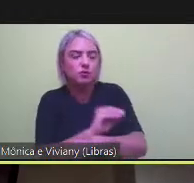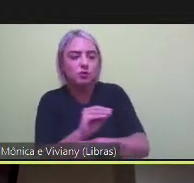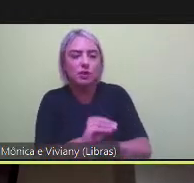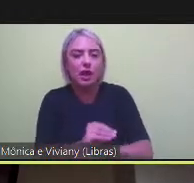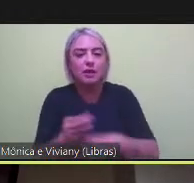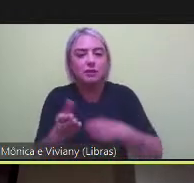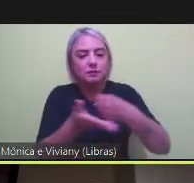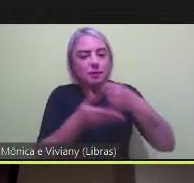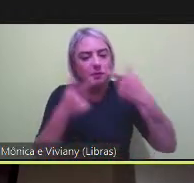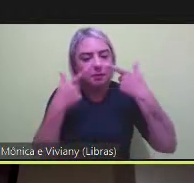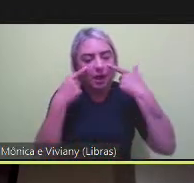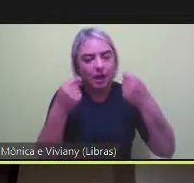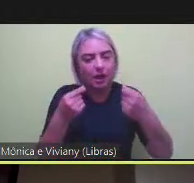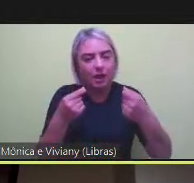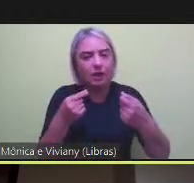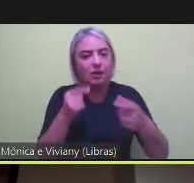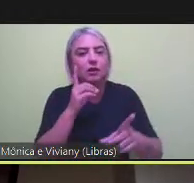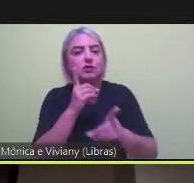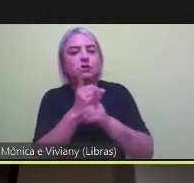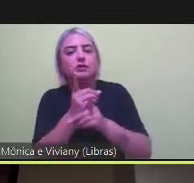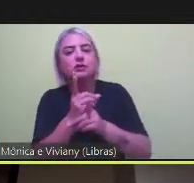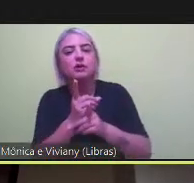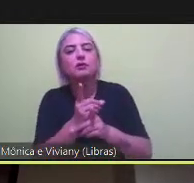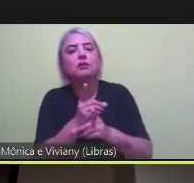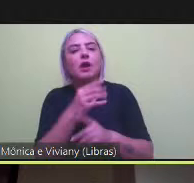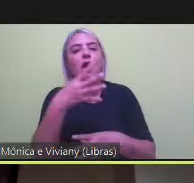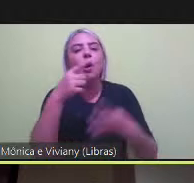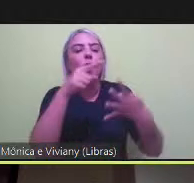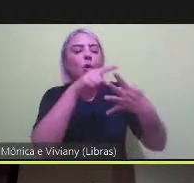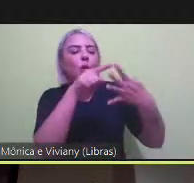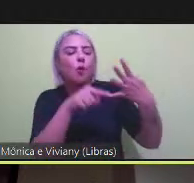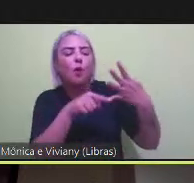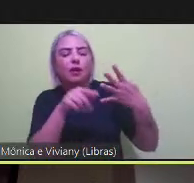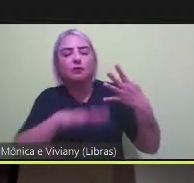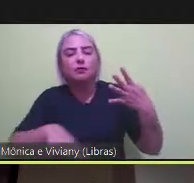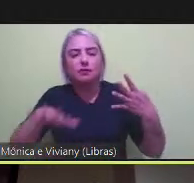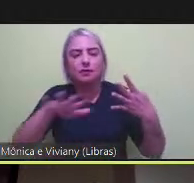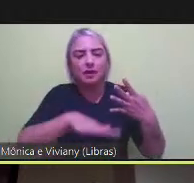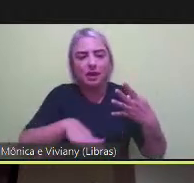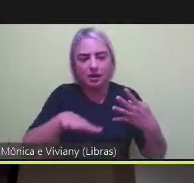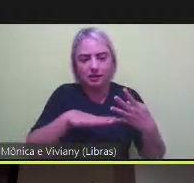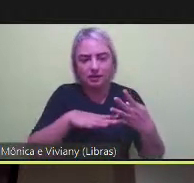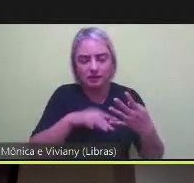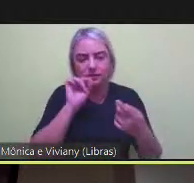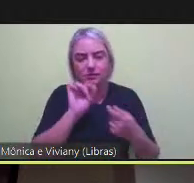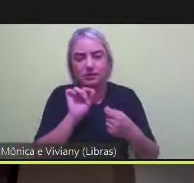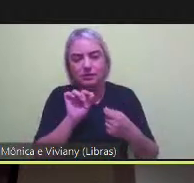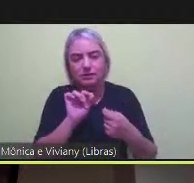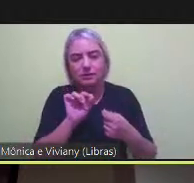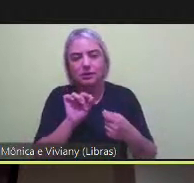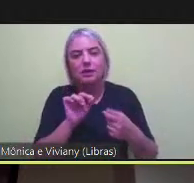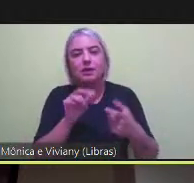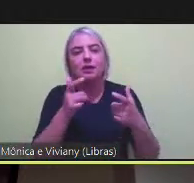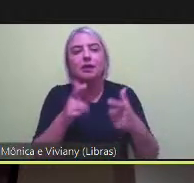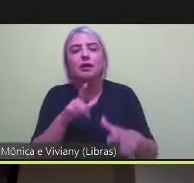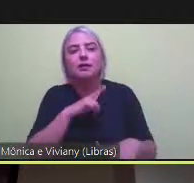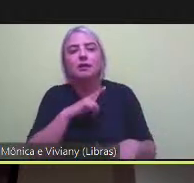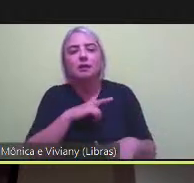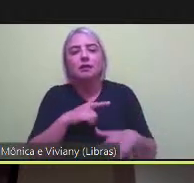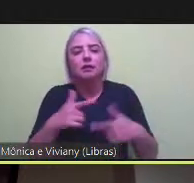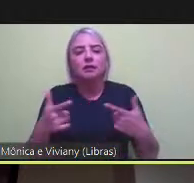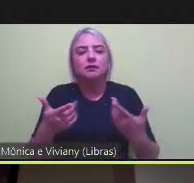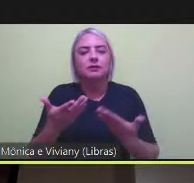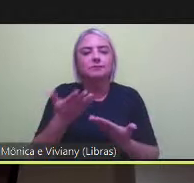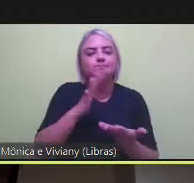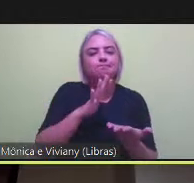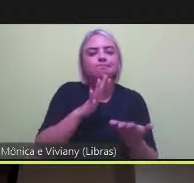With the primary care, I will identify 3 great areas as being those where there is